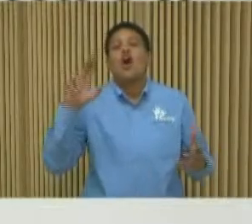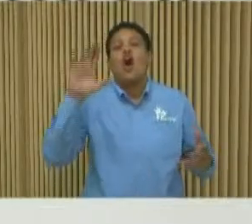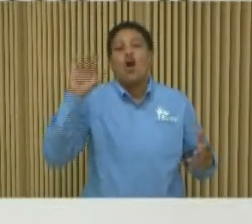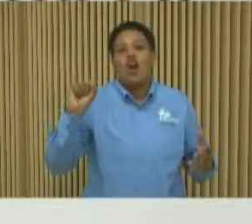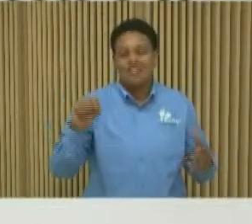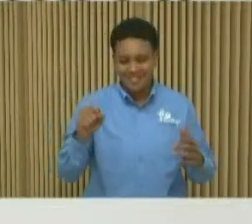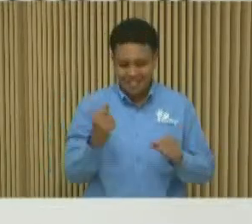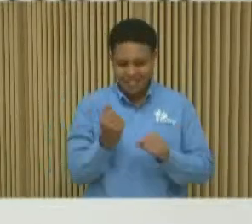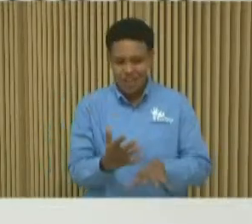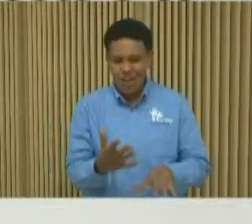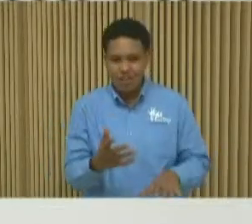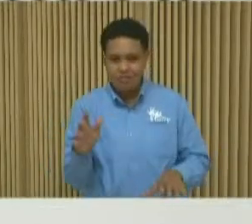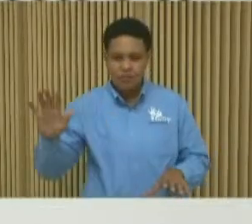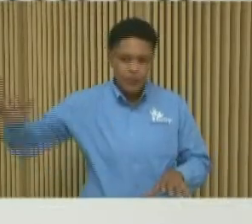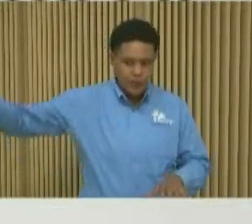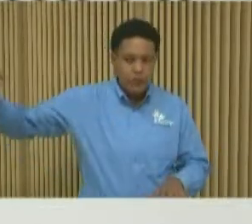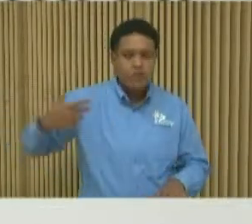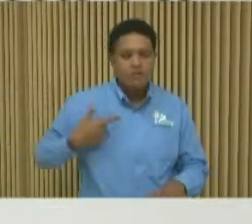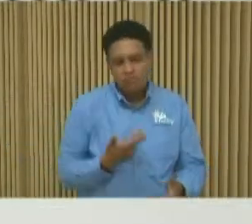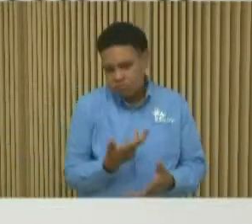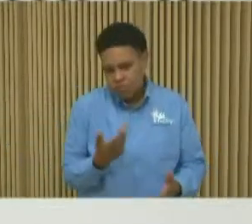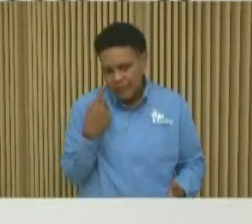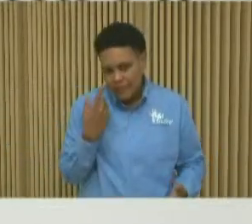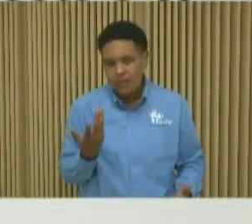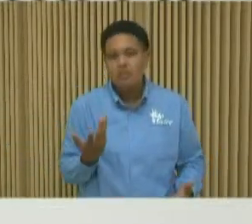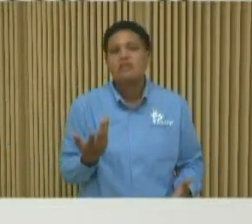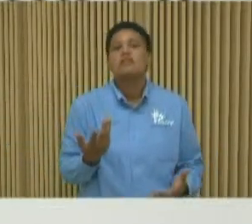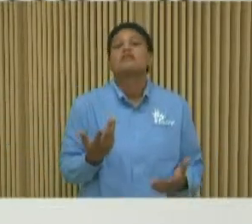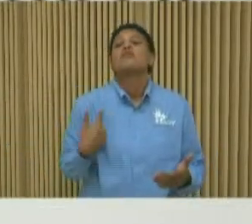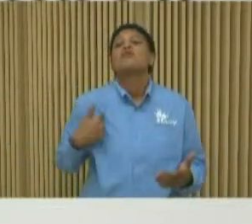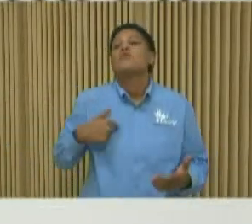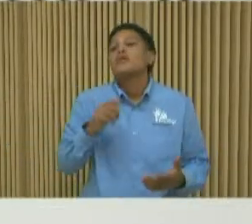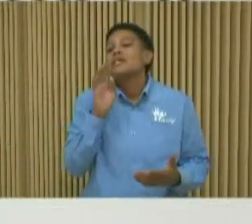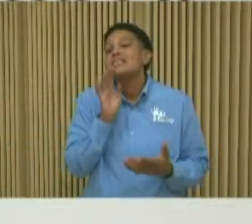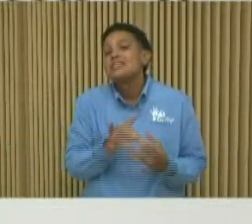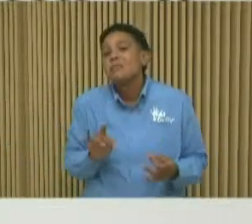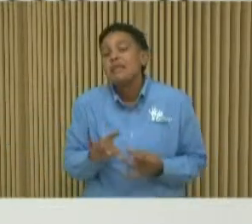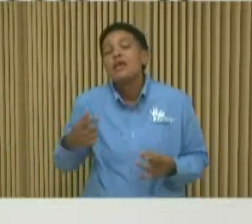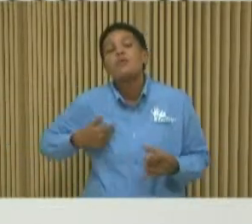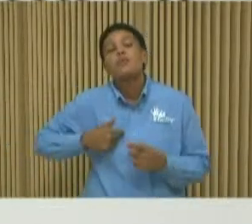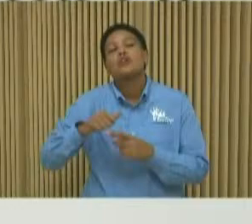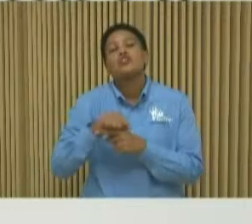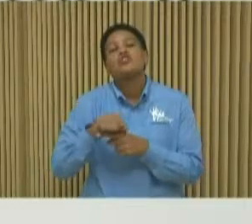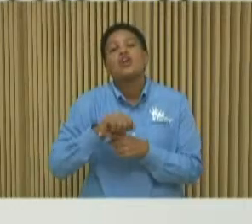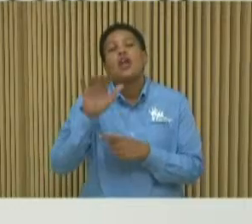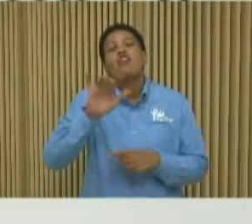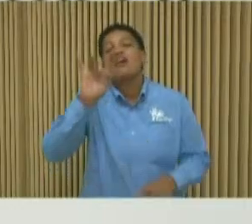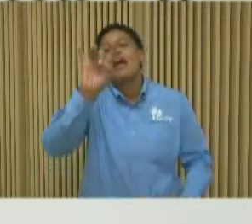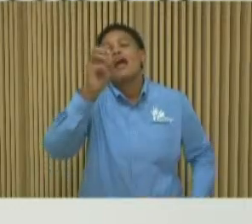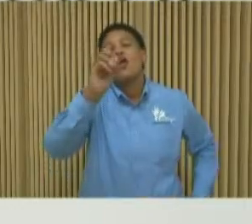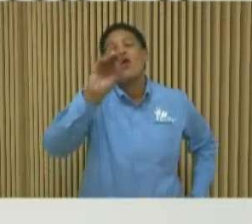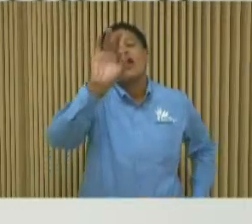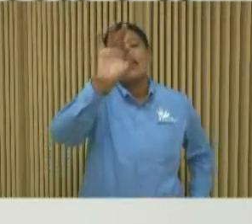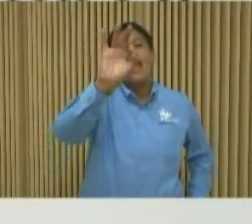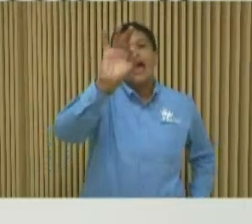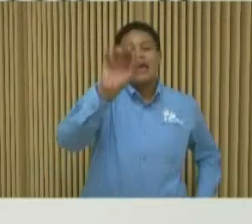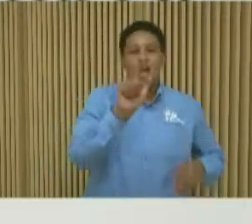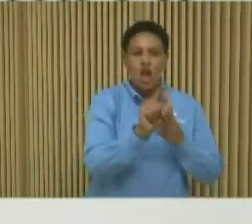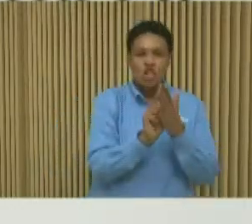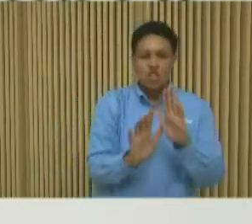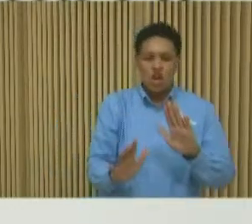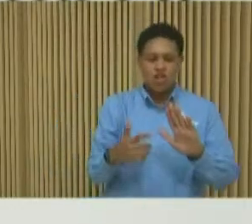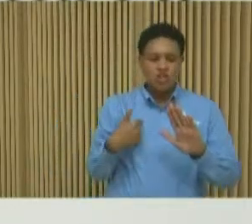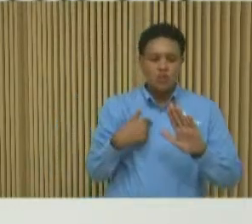so, incidentally, as we speak, we're training about 8 or 9 attorneys. We're